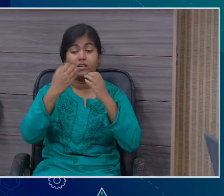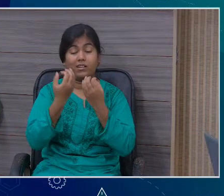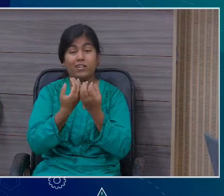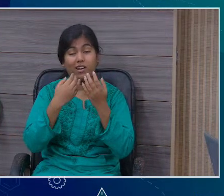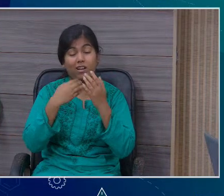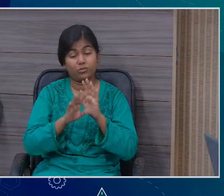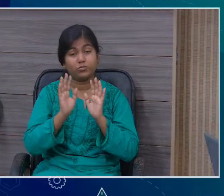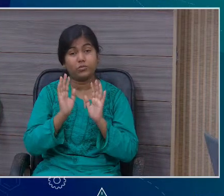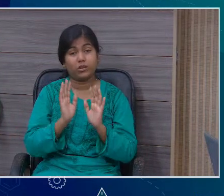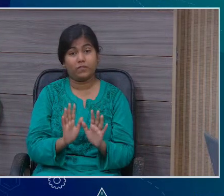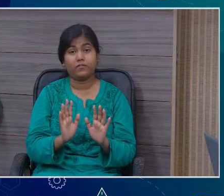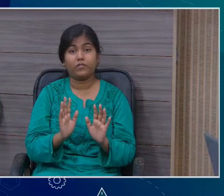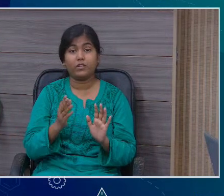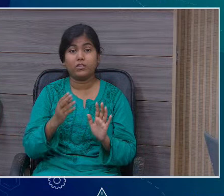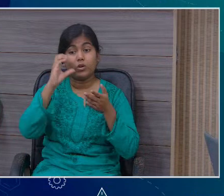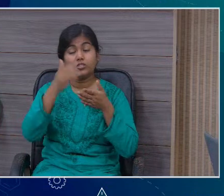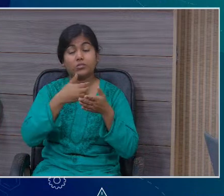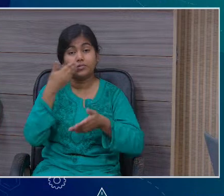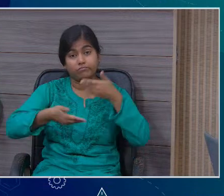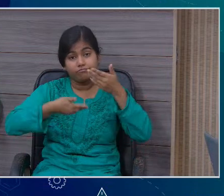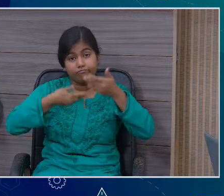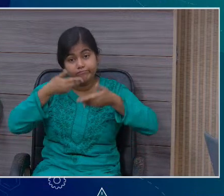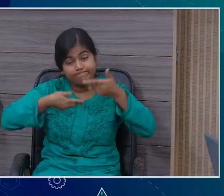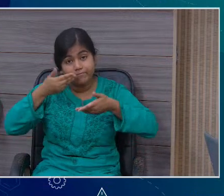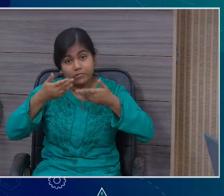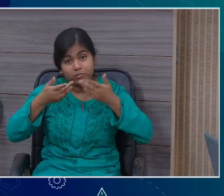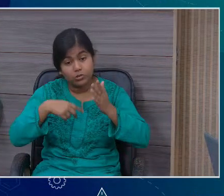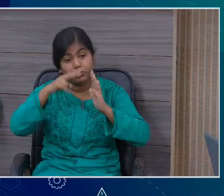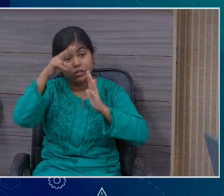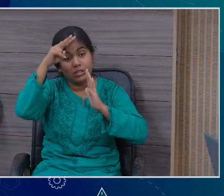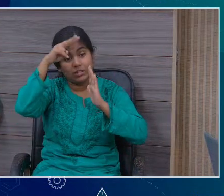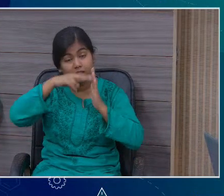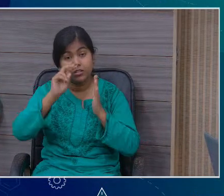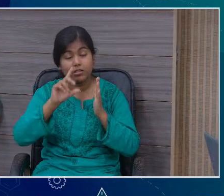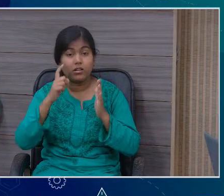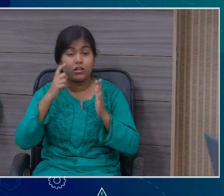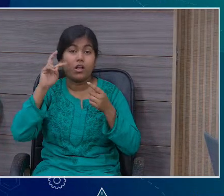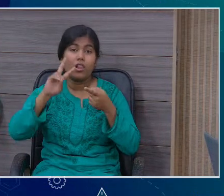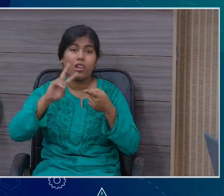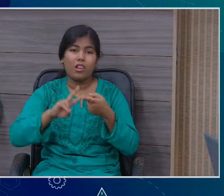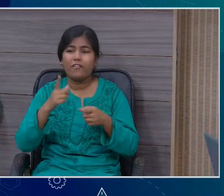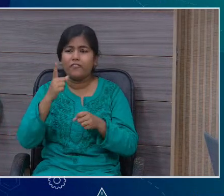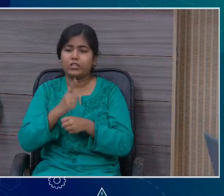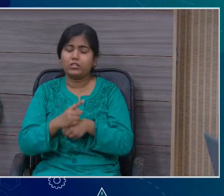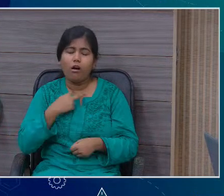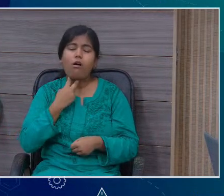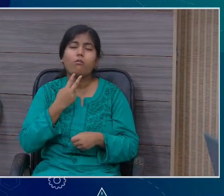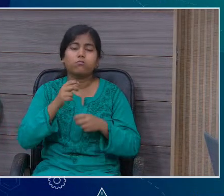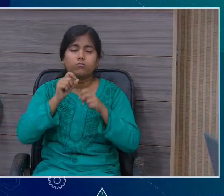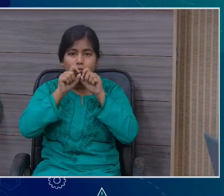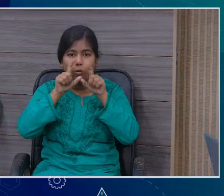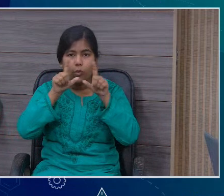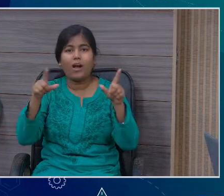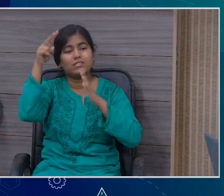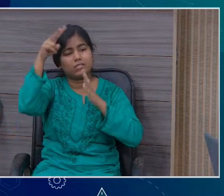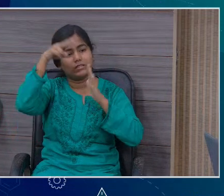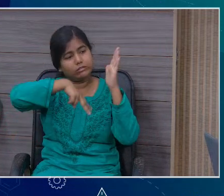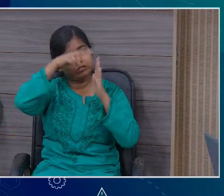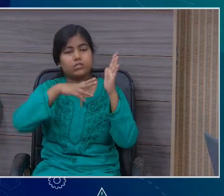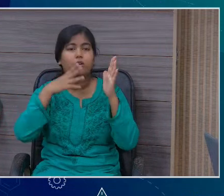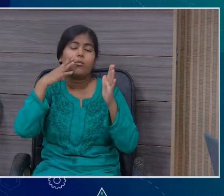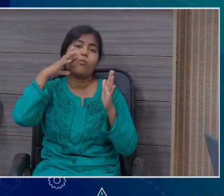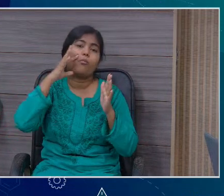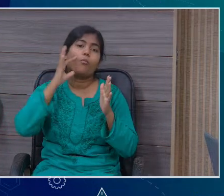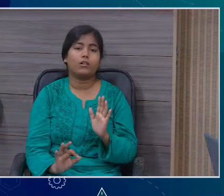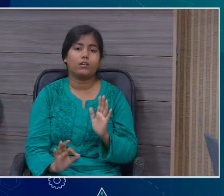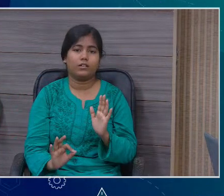particularly when this chapter is being taught, live reading by the teacher, loud reading by the teacher, it is very important, because there are